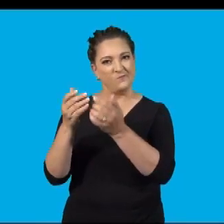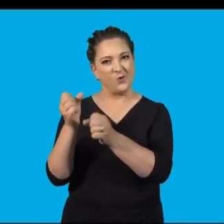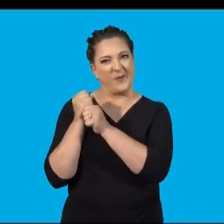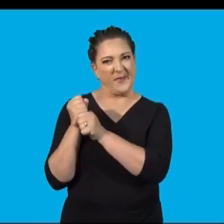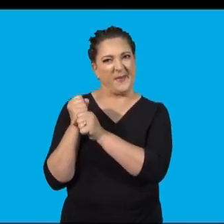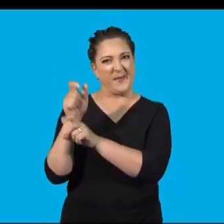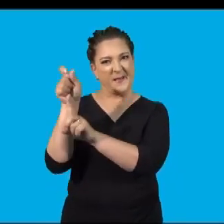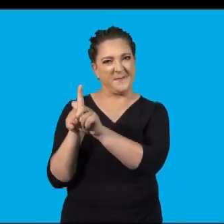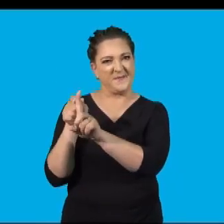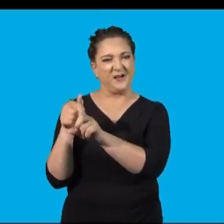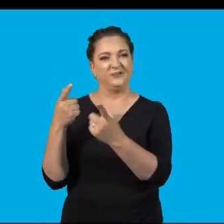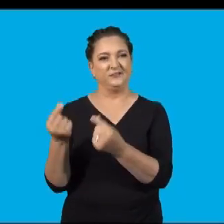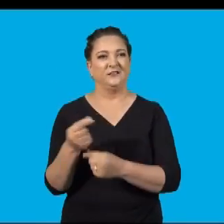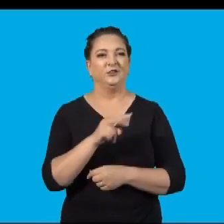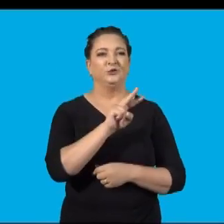say